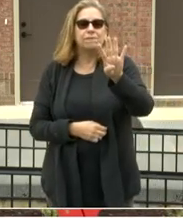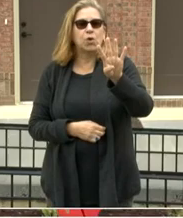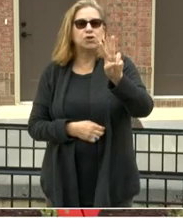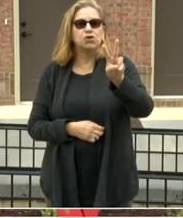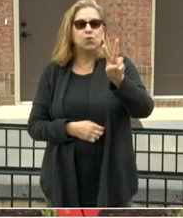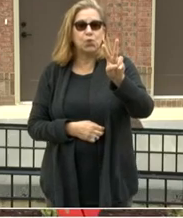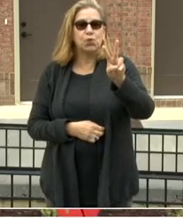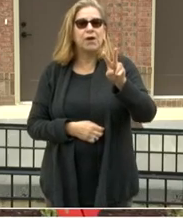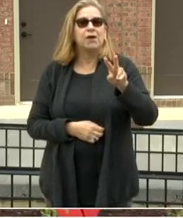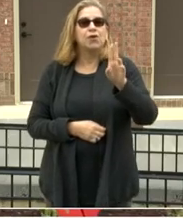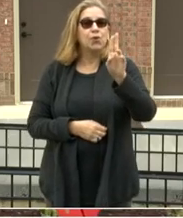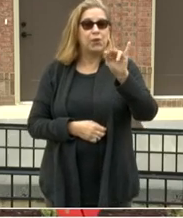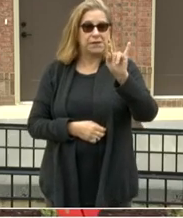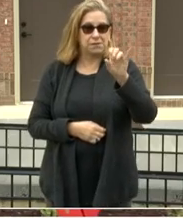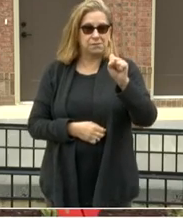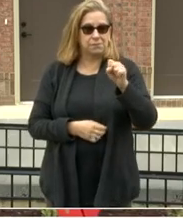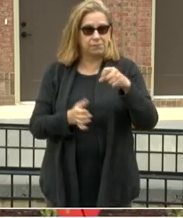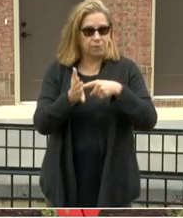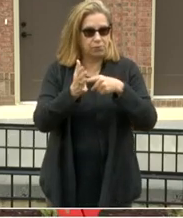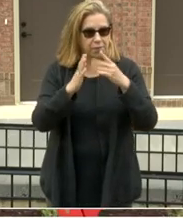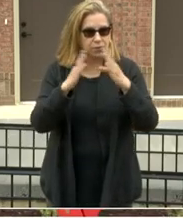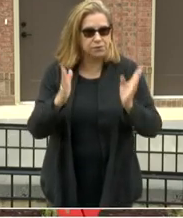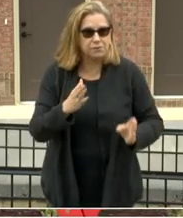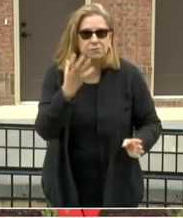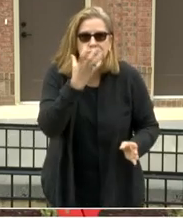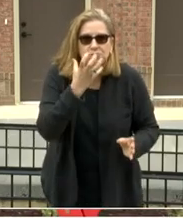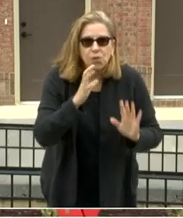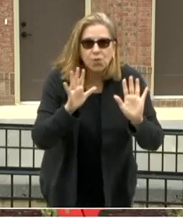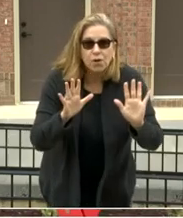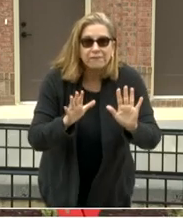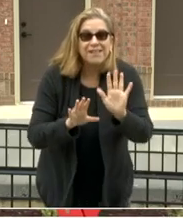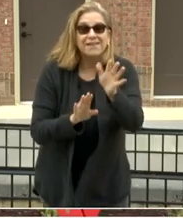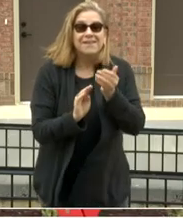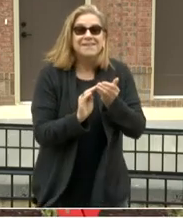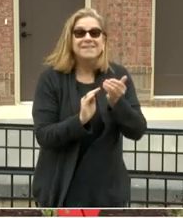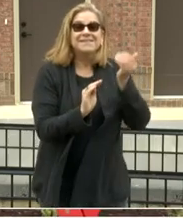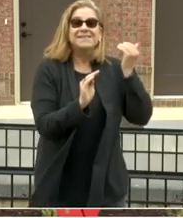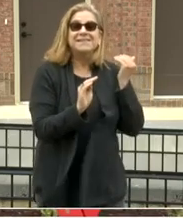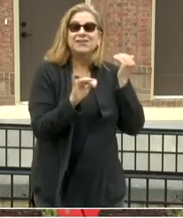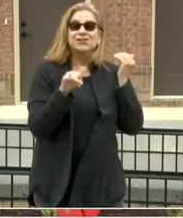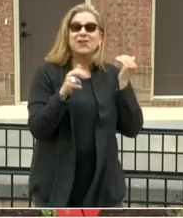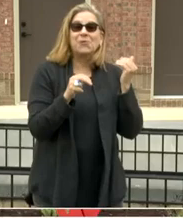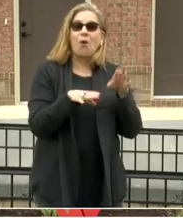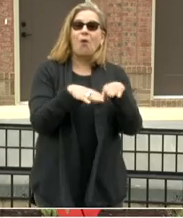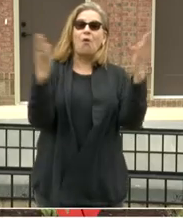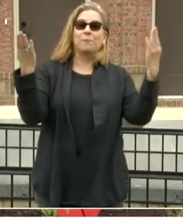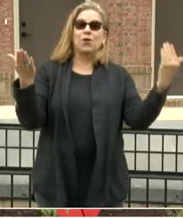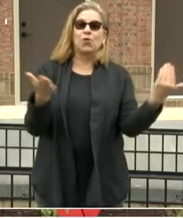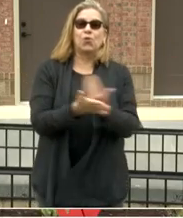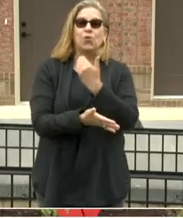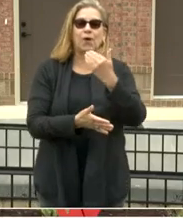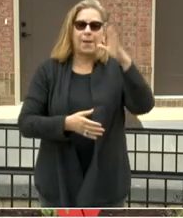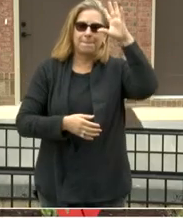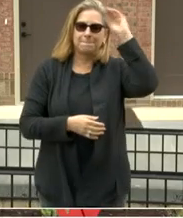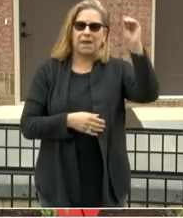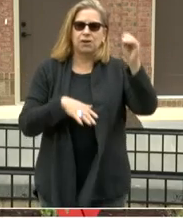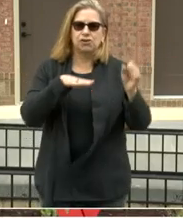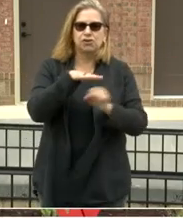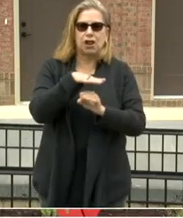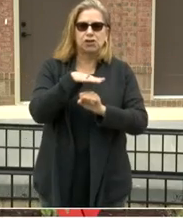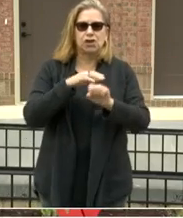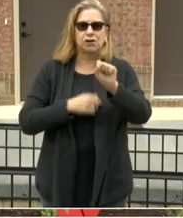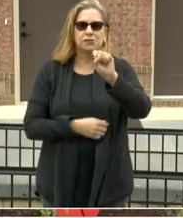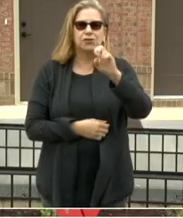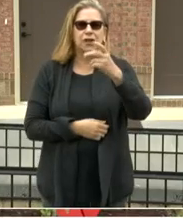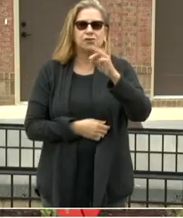In January, we officially opened the new 801 East Men's Shelter, and a month later, we broke ground on the